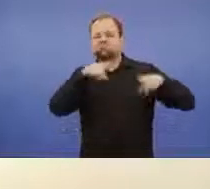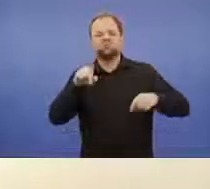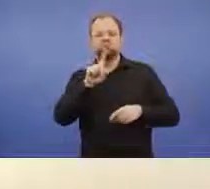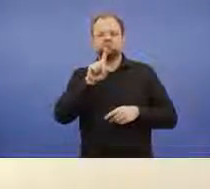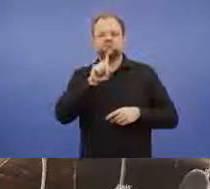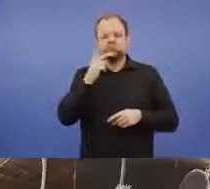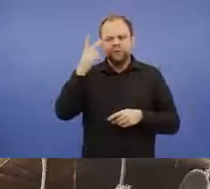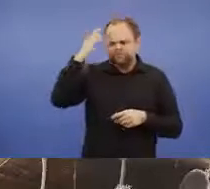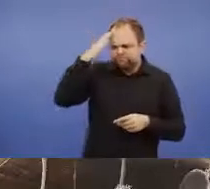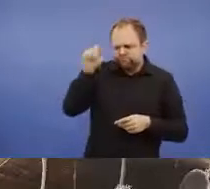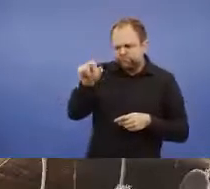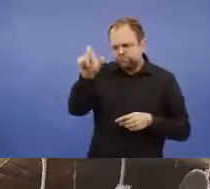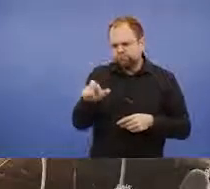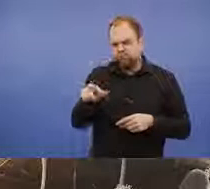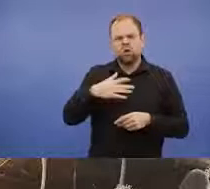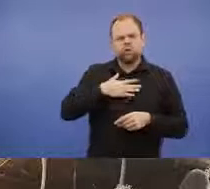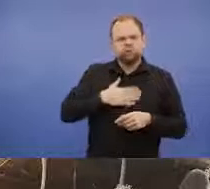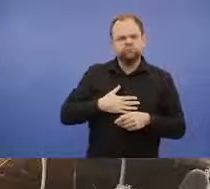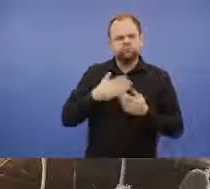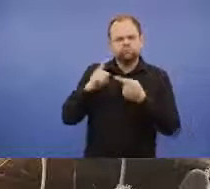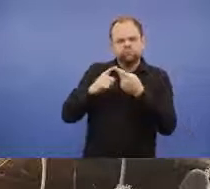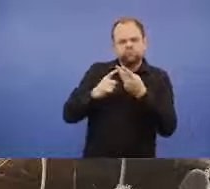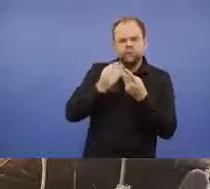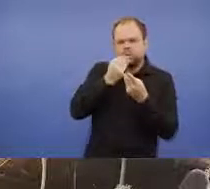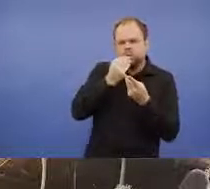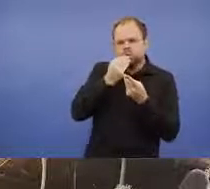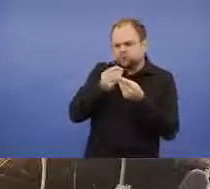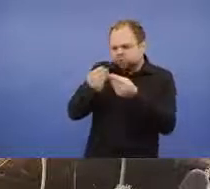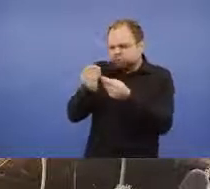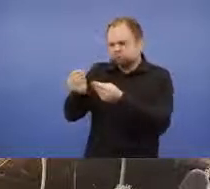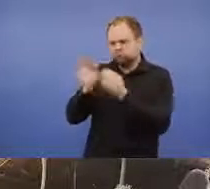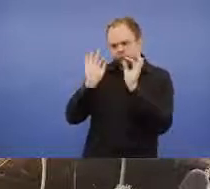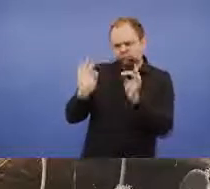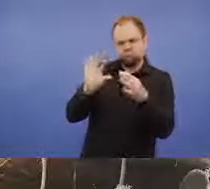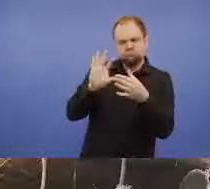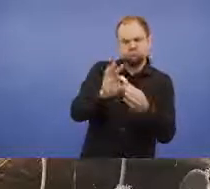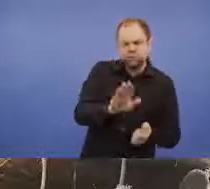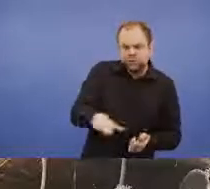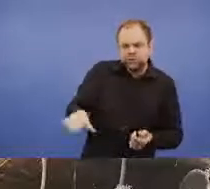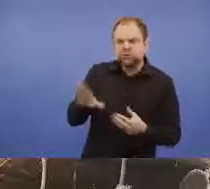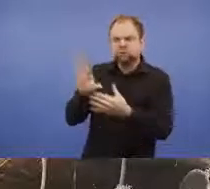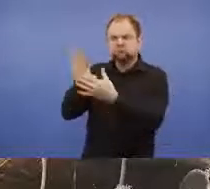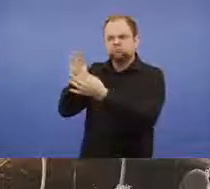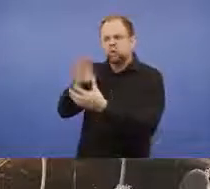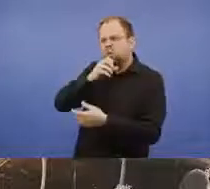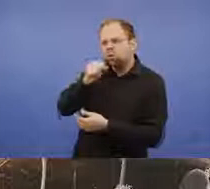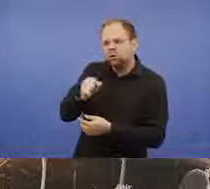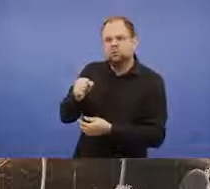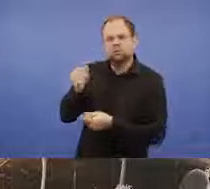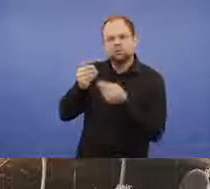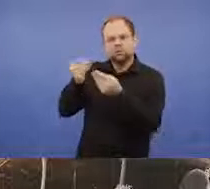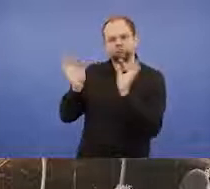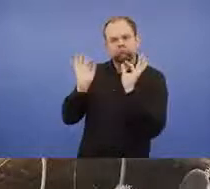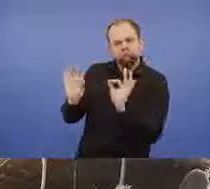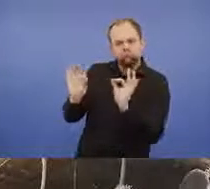Cash assistance, also one of the areas that persons with disabilities experience difficulties.